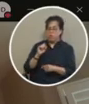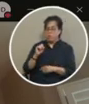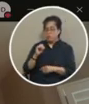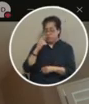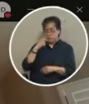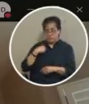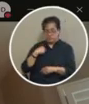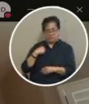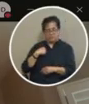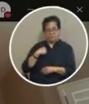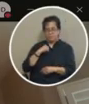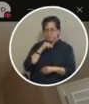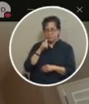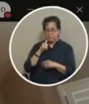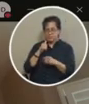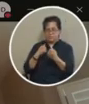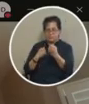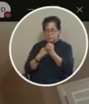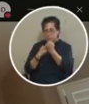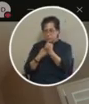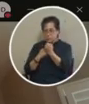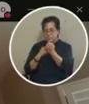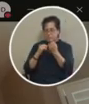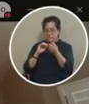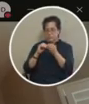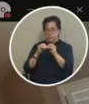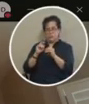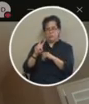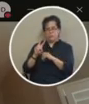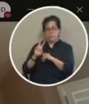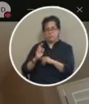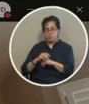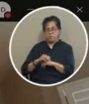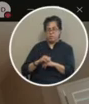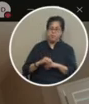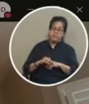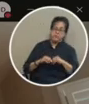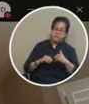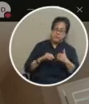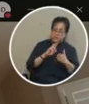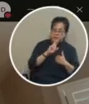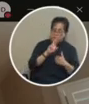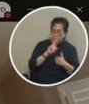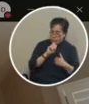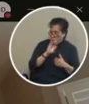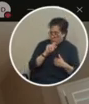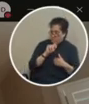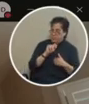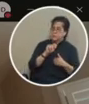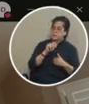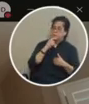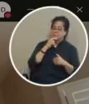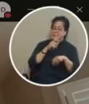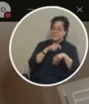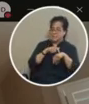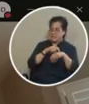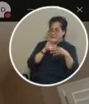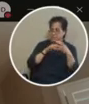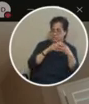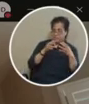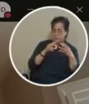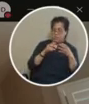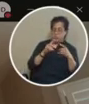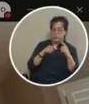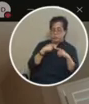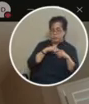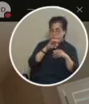me, I'm not going to be supporting number 2. Well, if I could address one of your comments about the timeline. And so what you're taking action